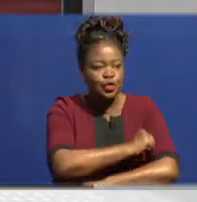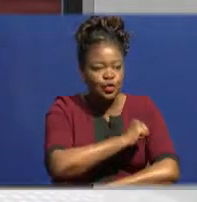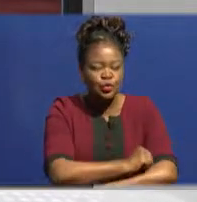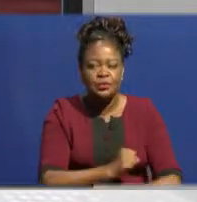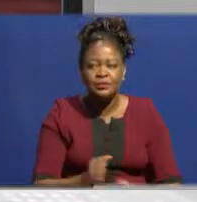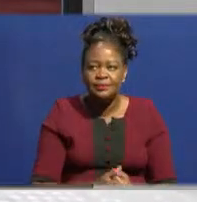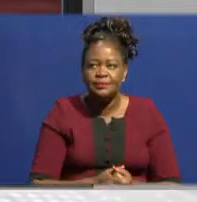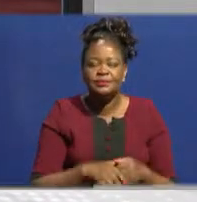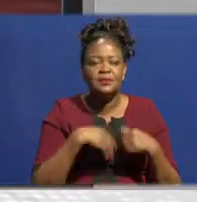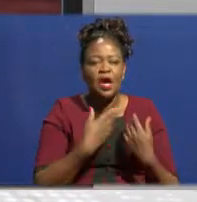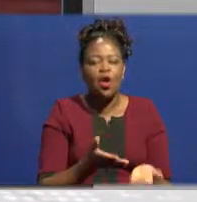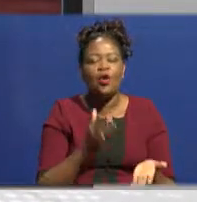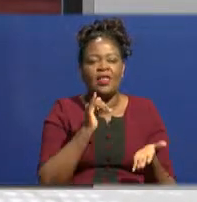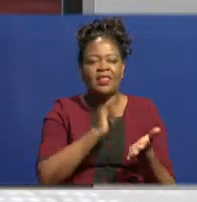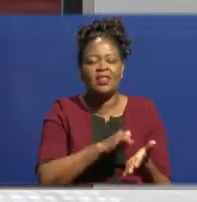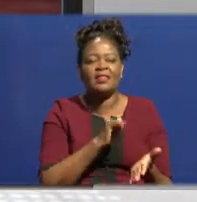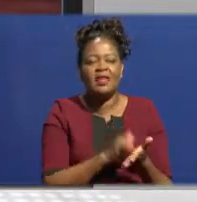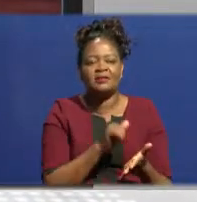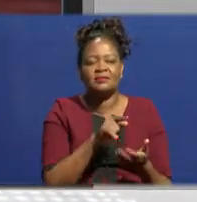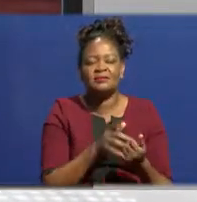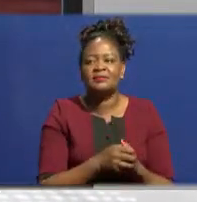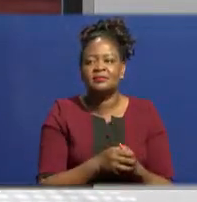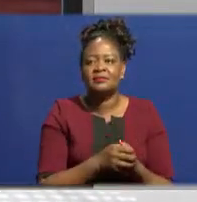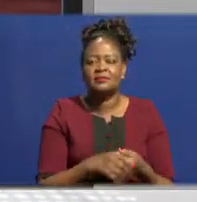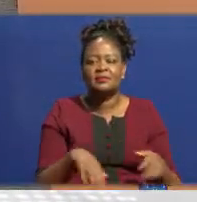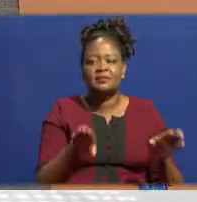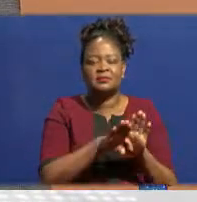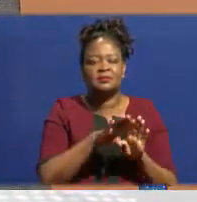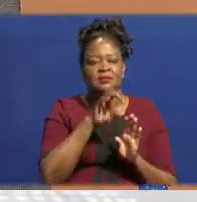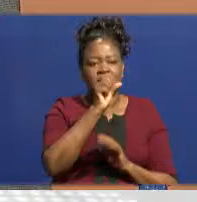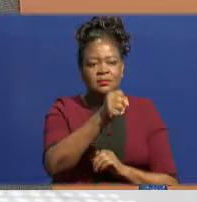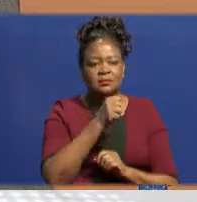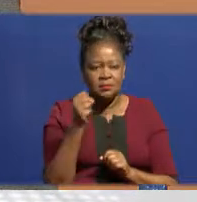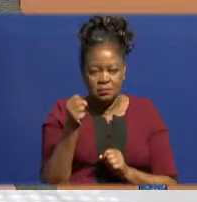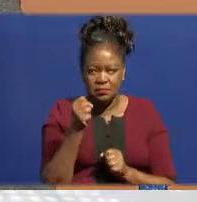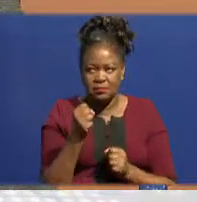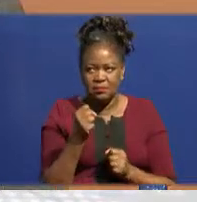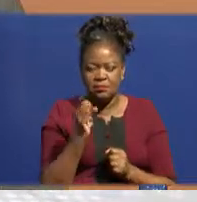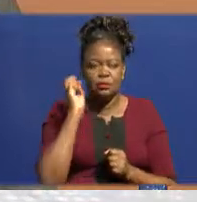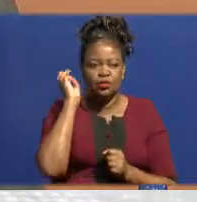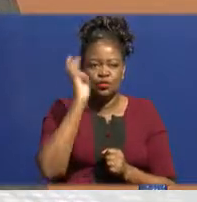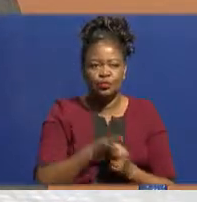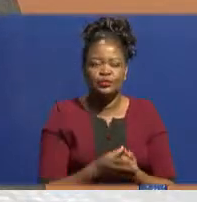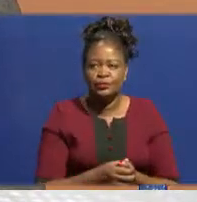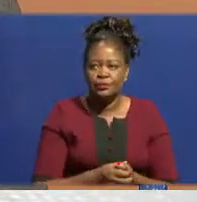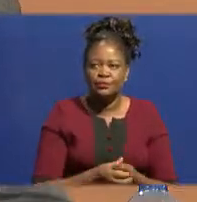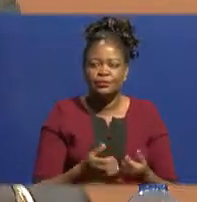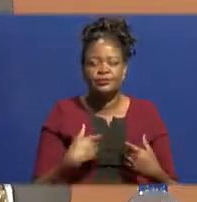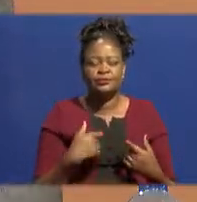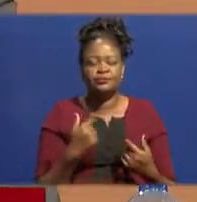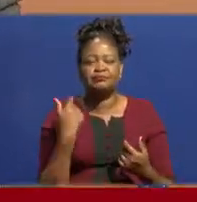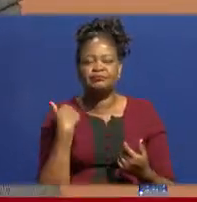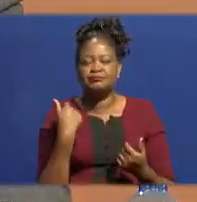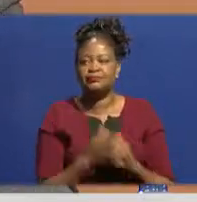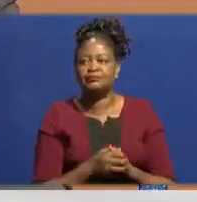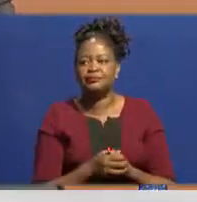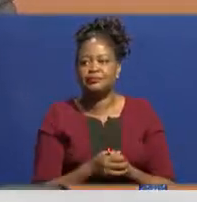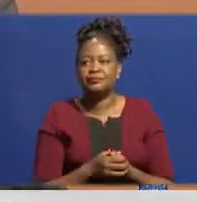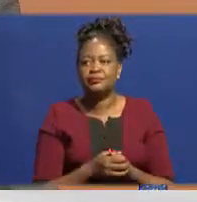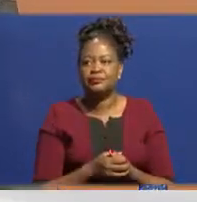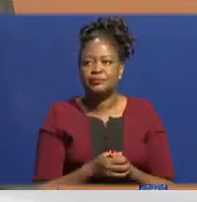Yes. How is that watering down? He just closed the door, then sell it. He has the numbers of these guys. He will just close